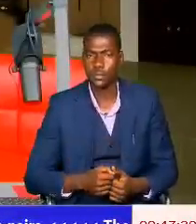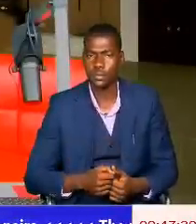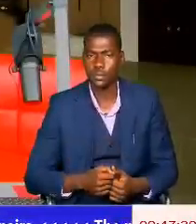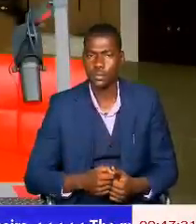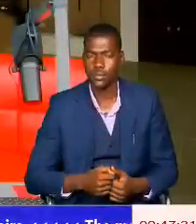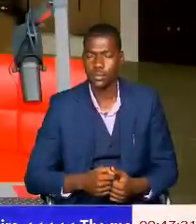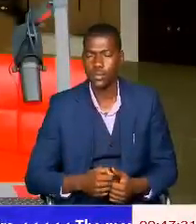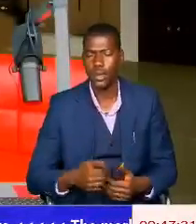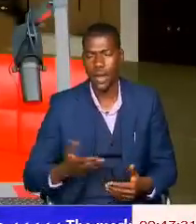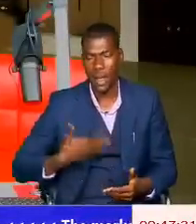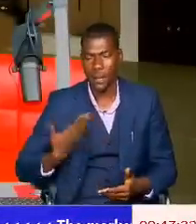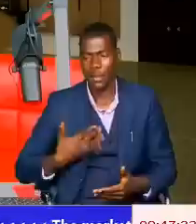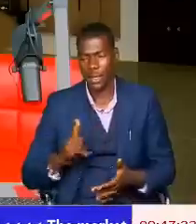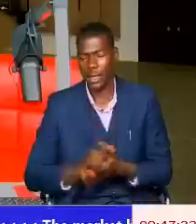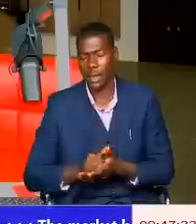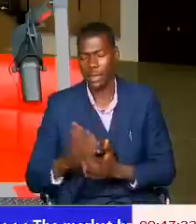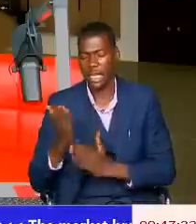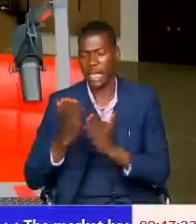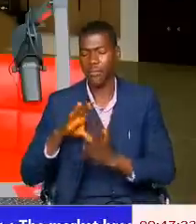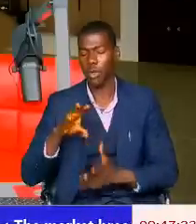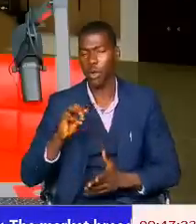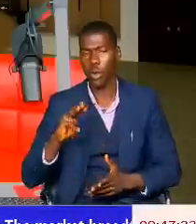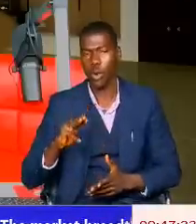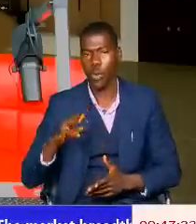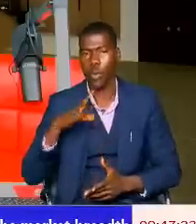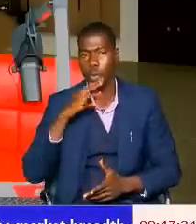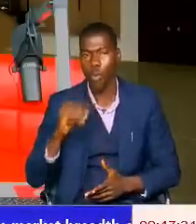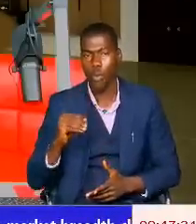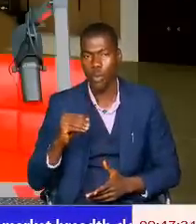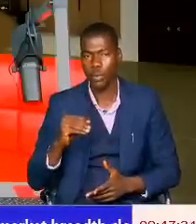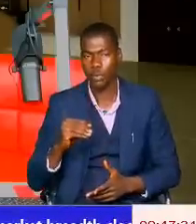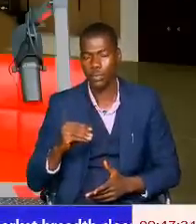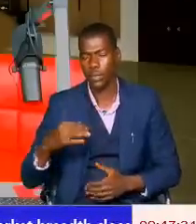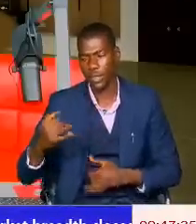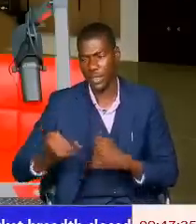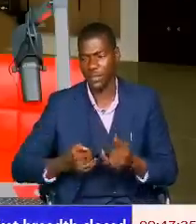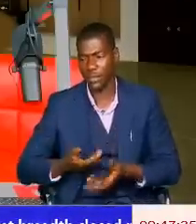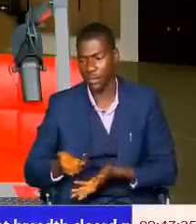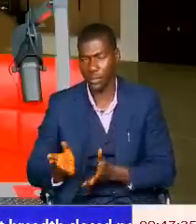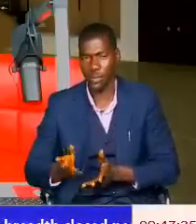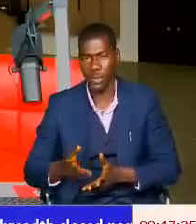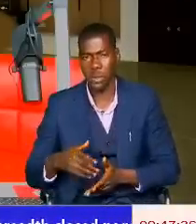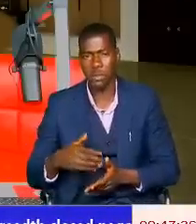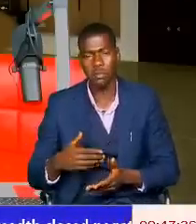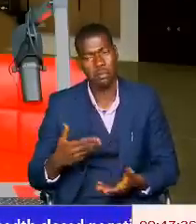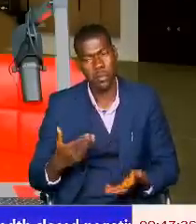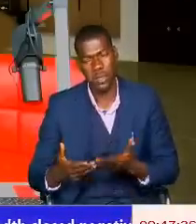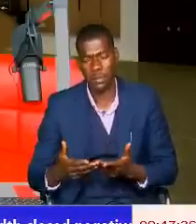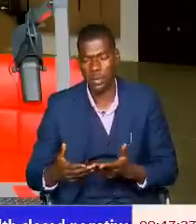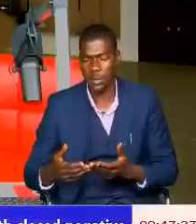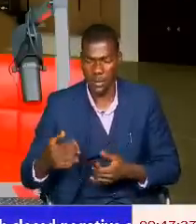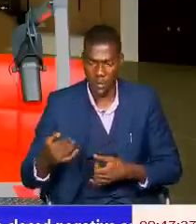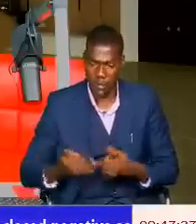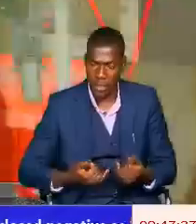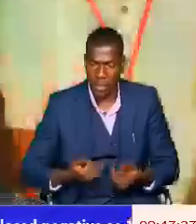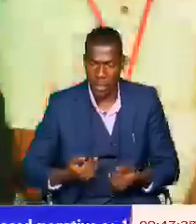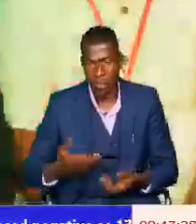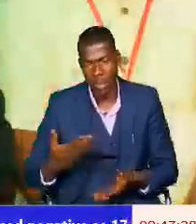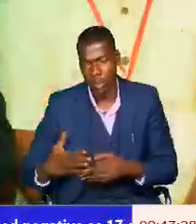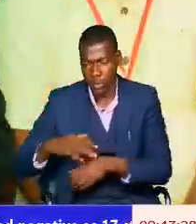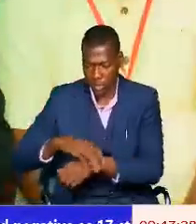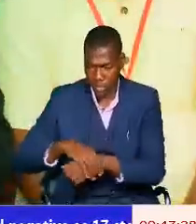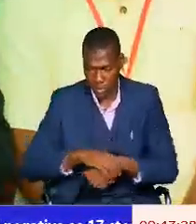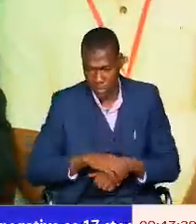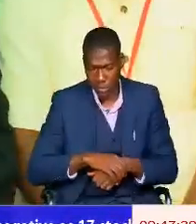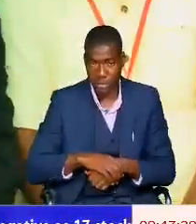We thank God, say, Madam Servicom. Whether na bring, she bring una. Whether na invite, she